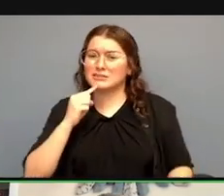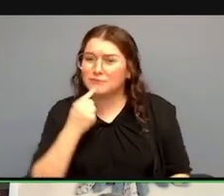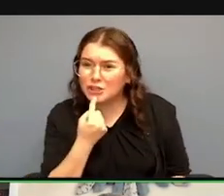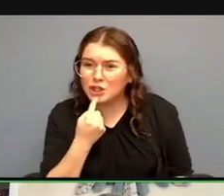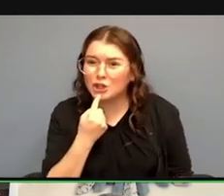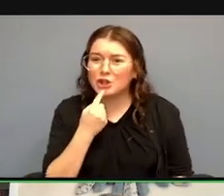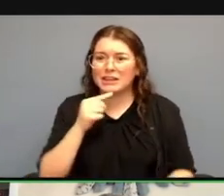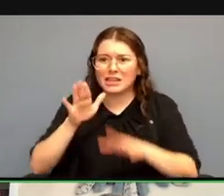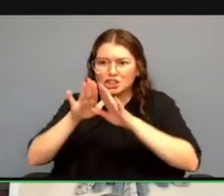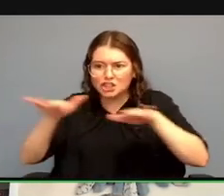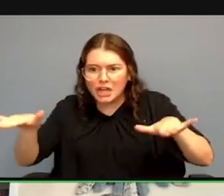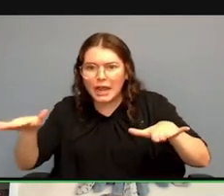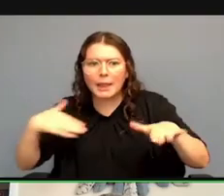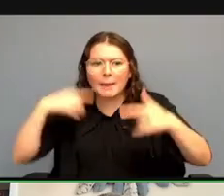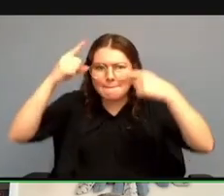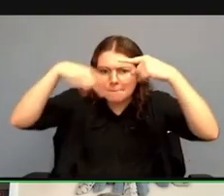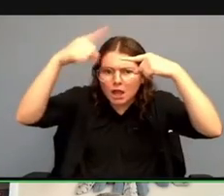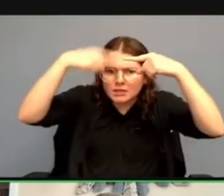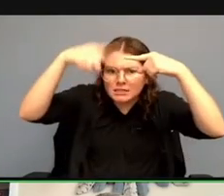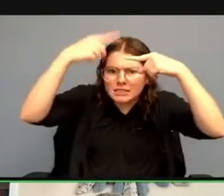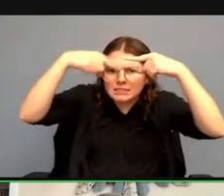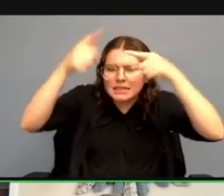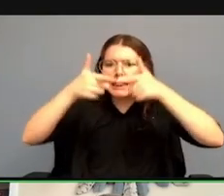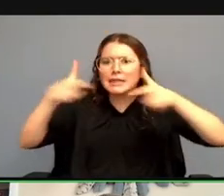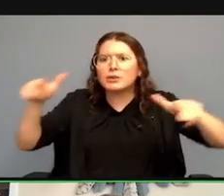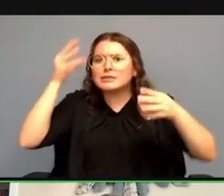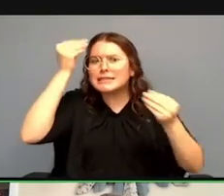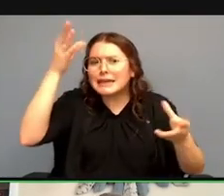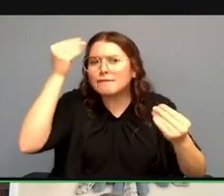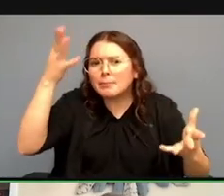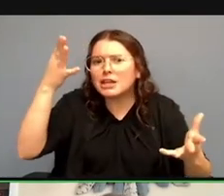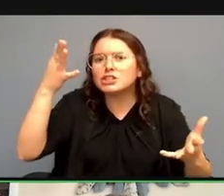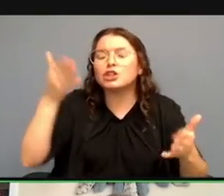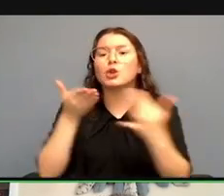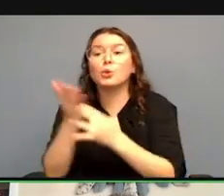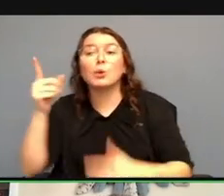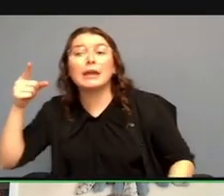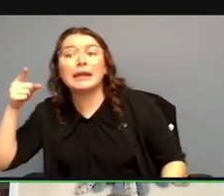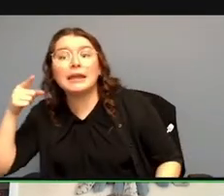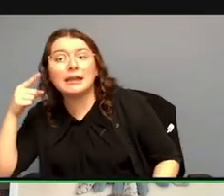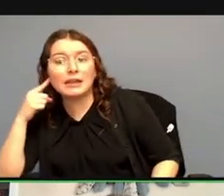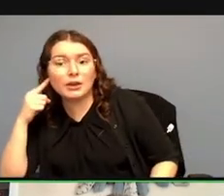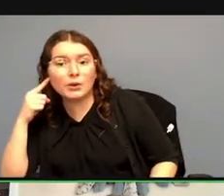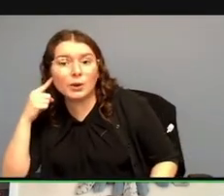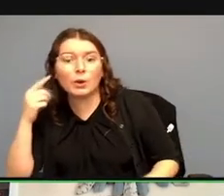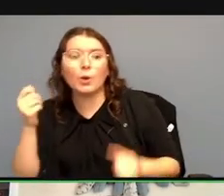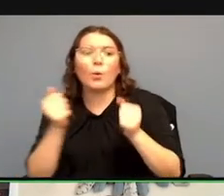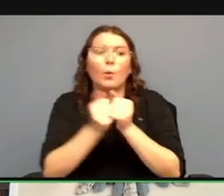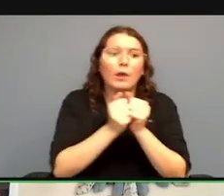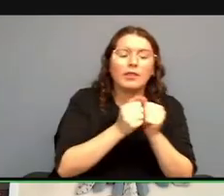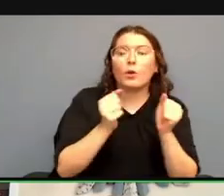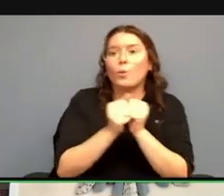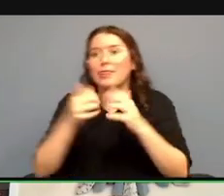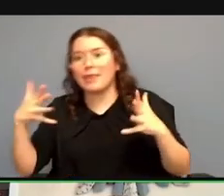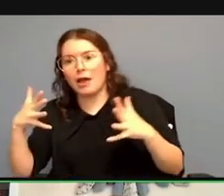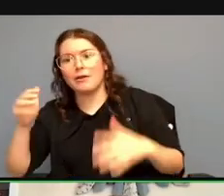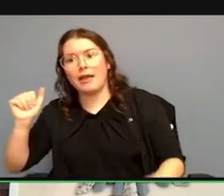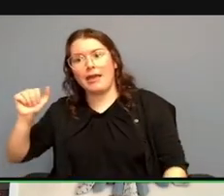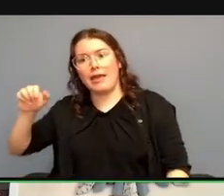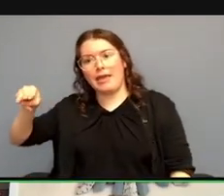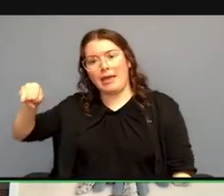processing linguistic information through hearing with or without amplification. And again,